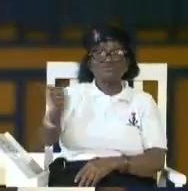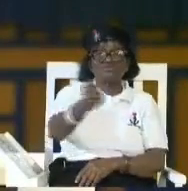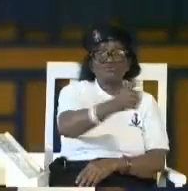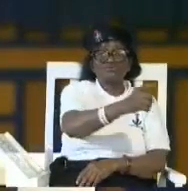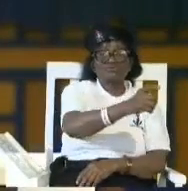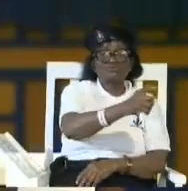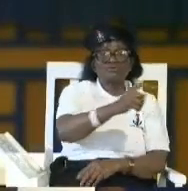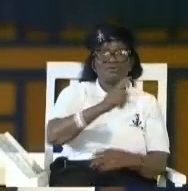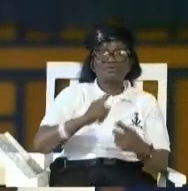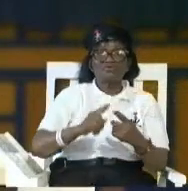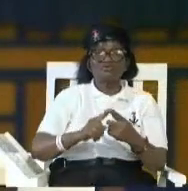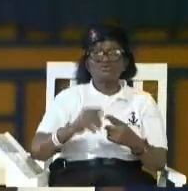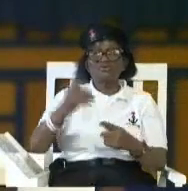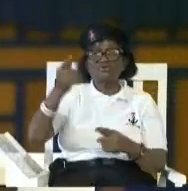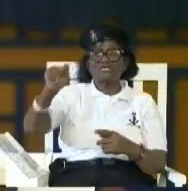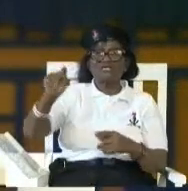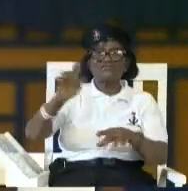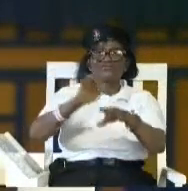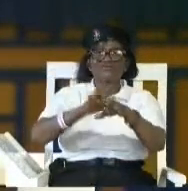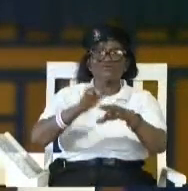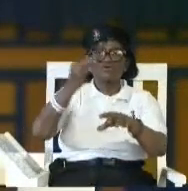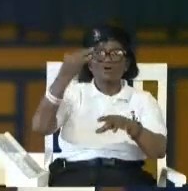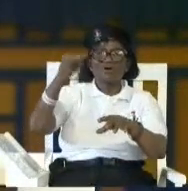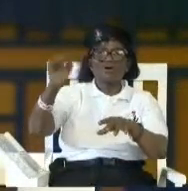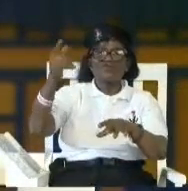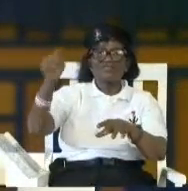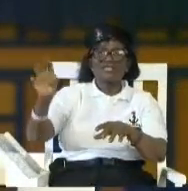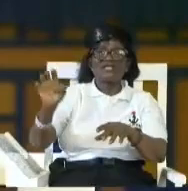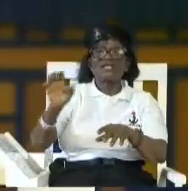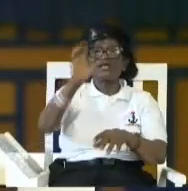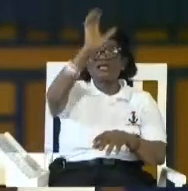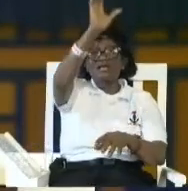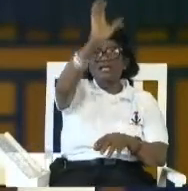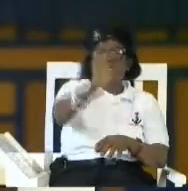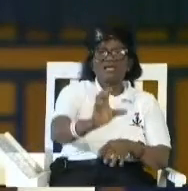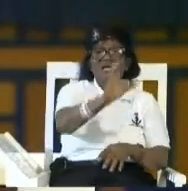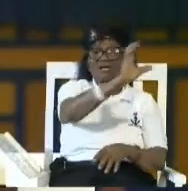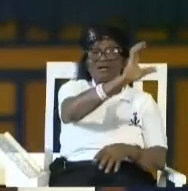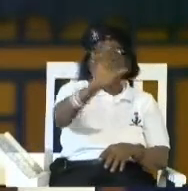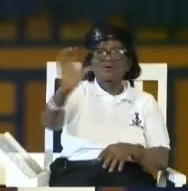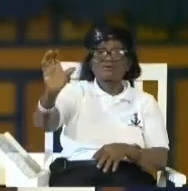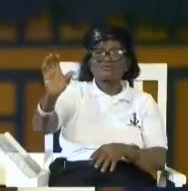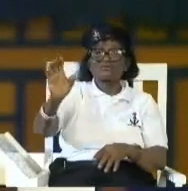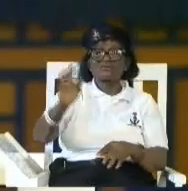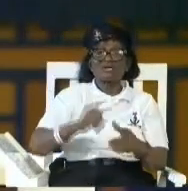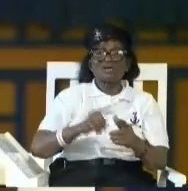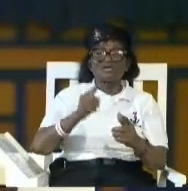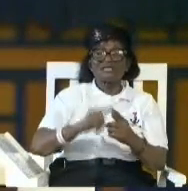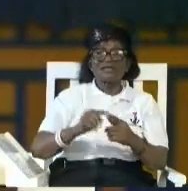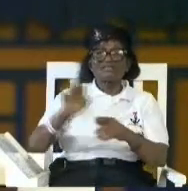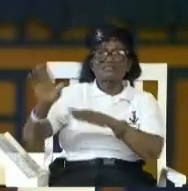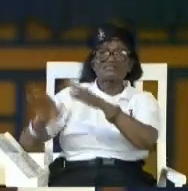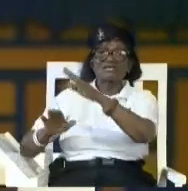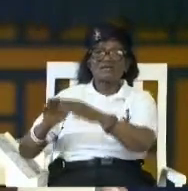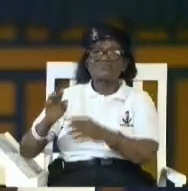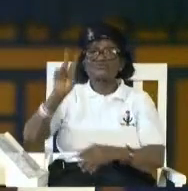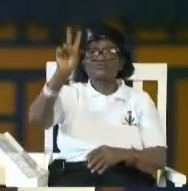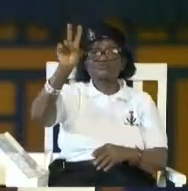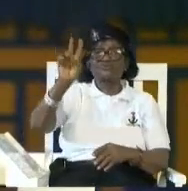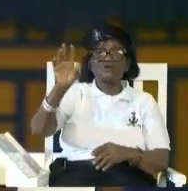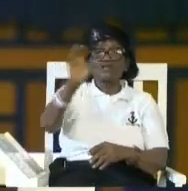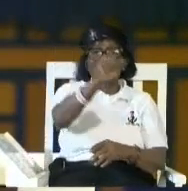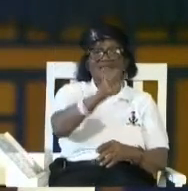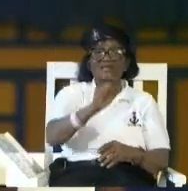to the foot of the cross, then step two takes place, salvation.